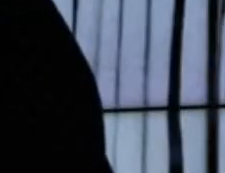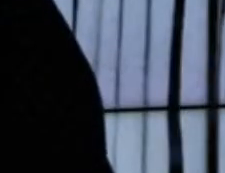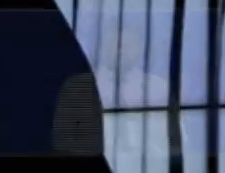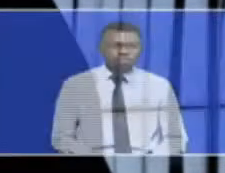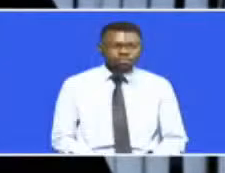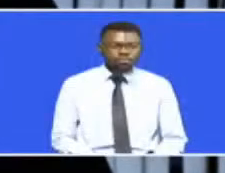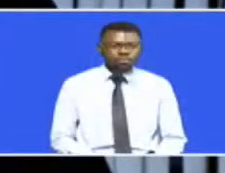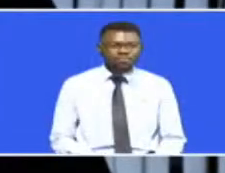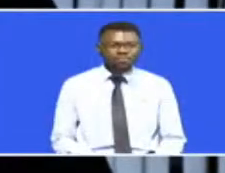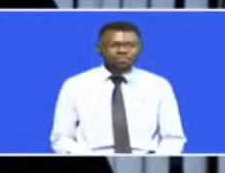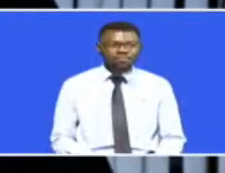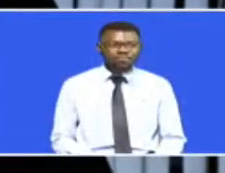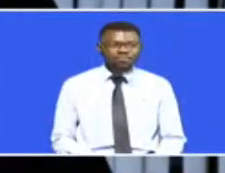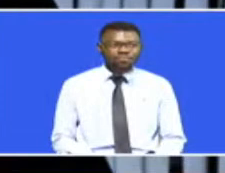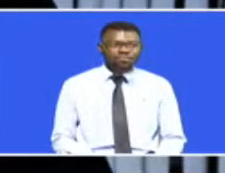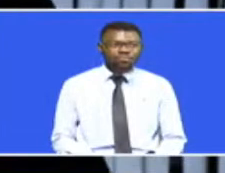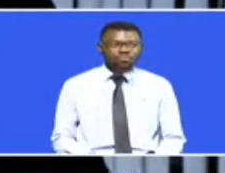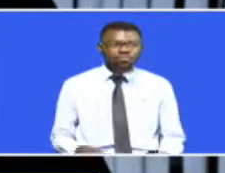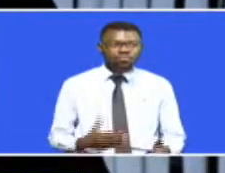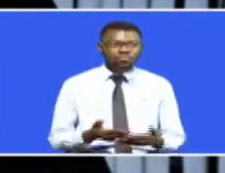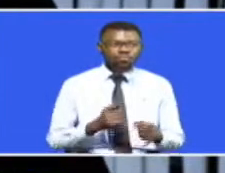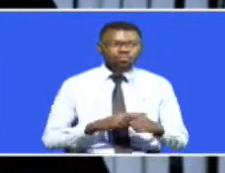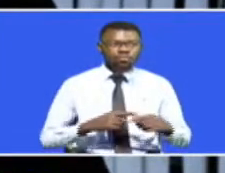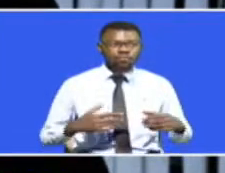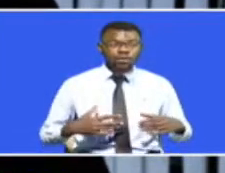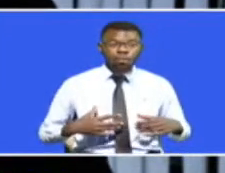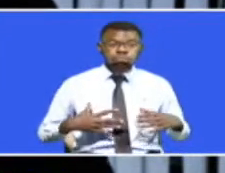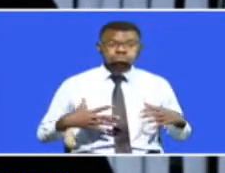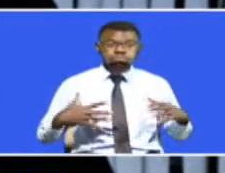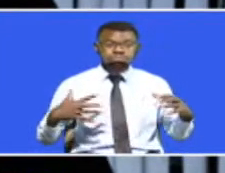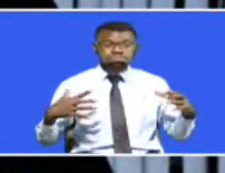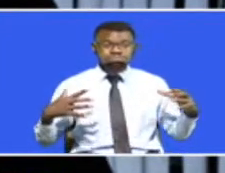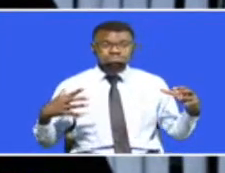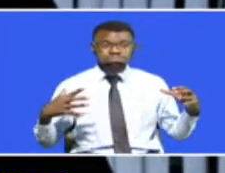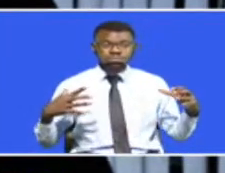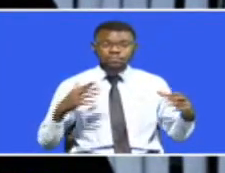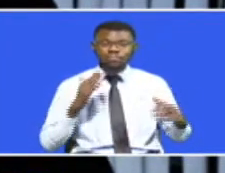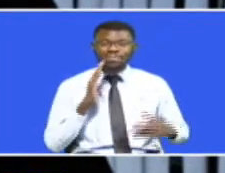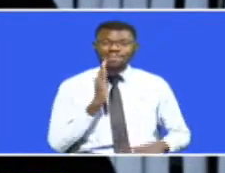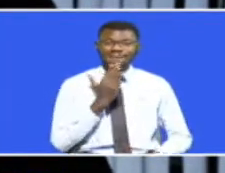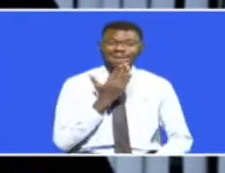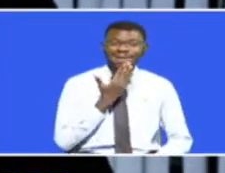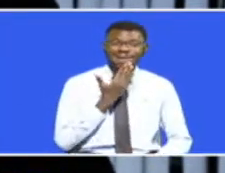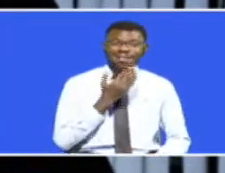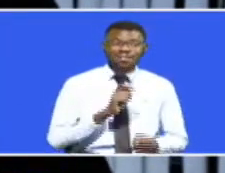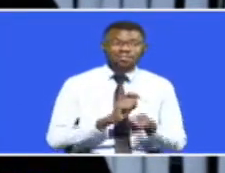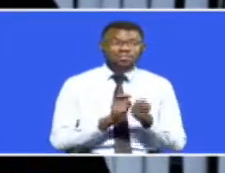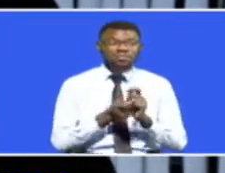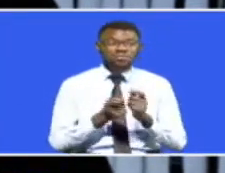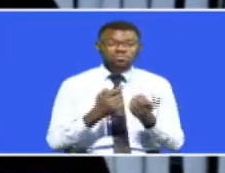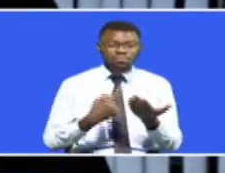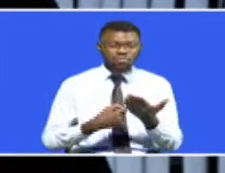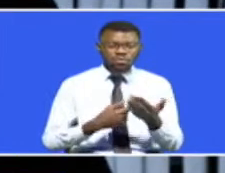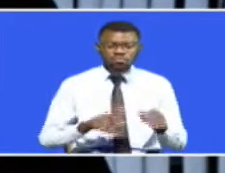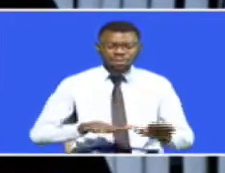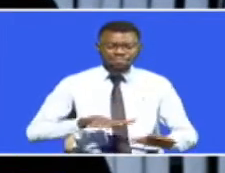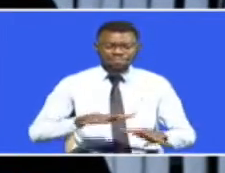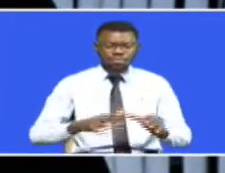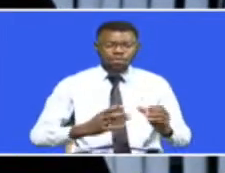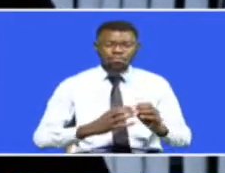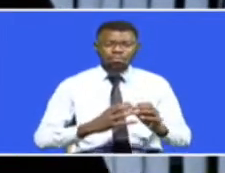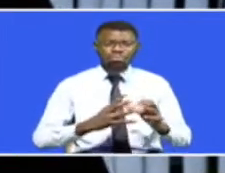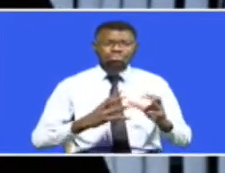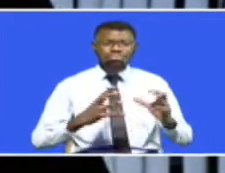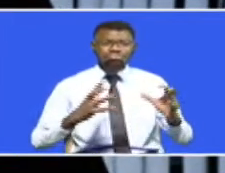may turn red, mtu amefura, mtu labda kwa muzi anaweza kutan brown, mtu anafura miguu, kwa hiyo kuna anafura